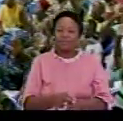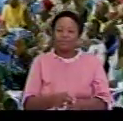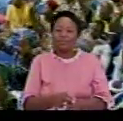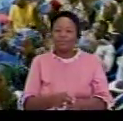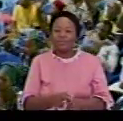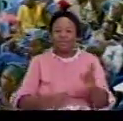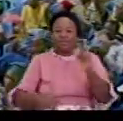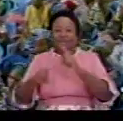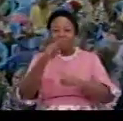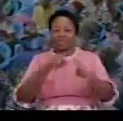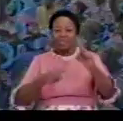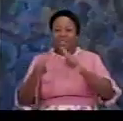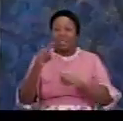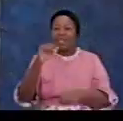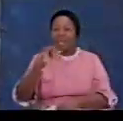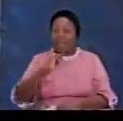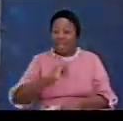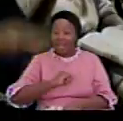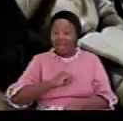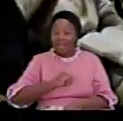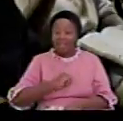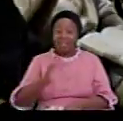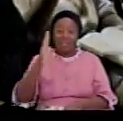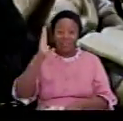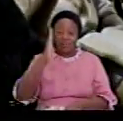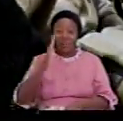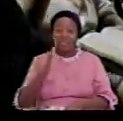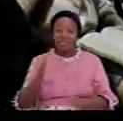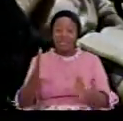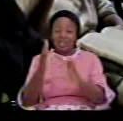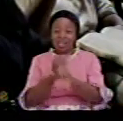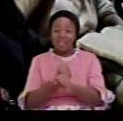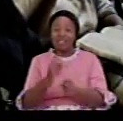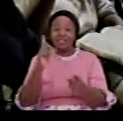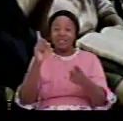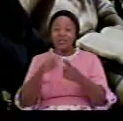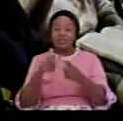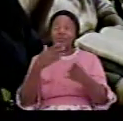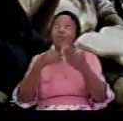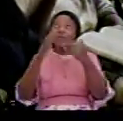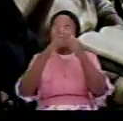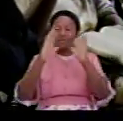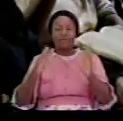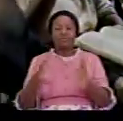I will get to heaven. Because I don't keep on stealing.